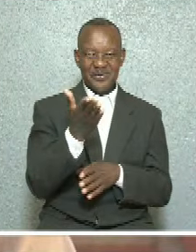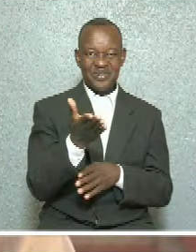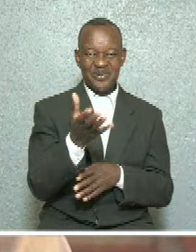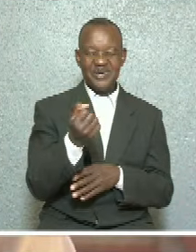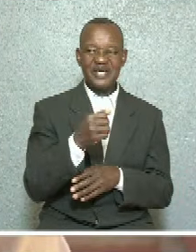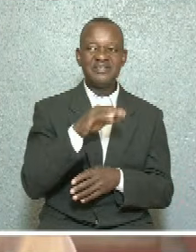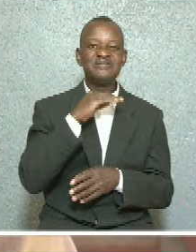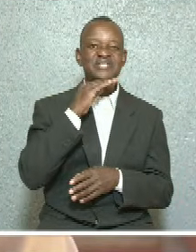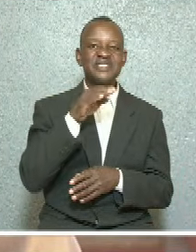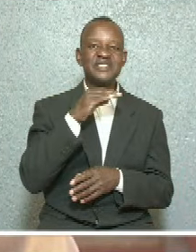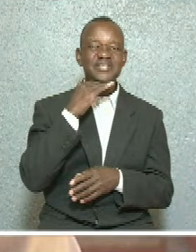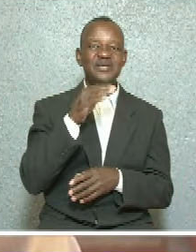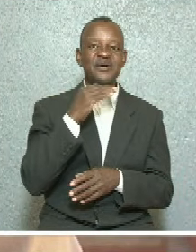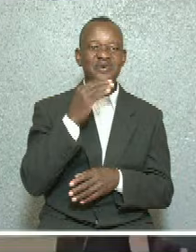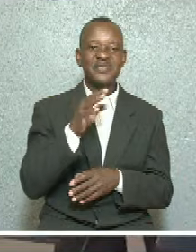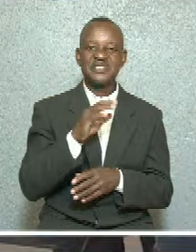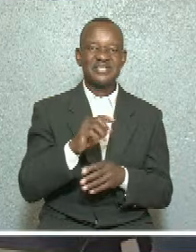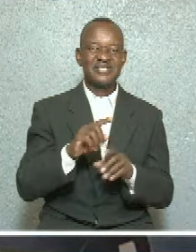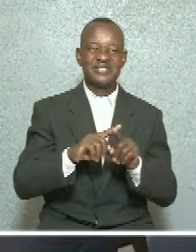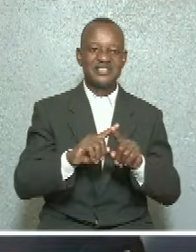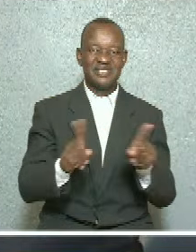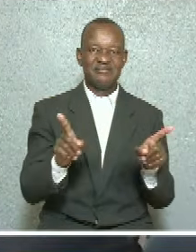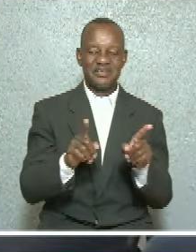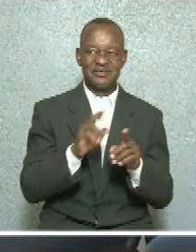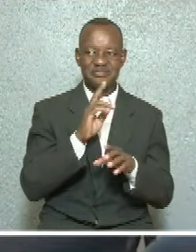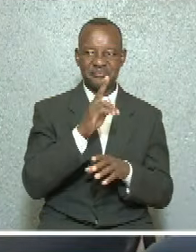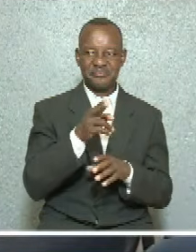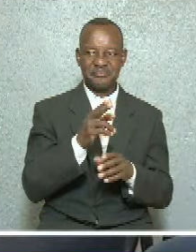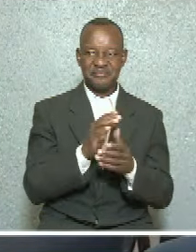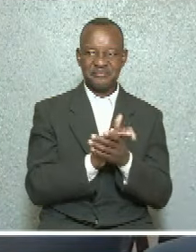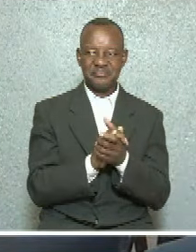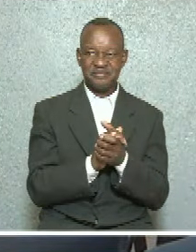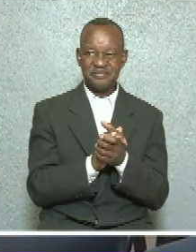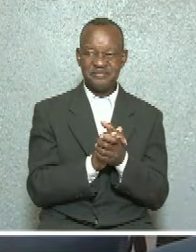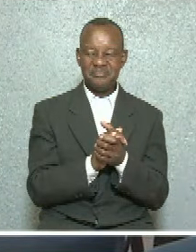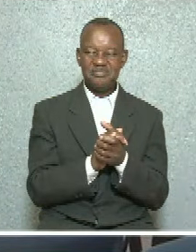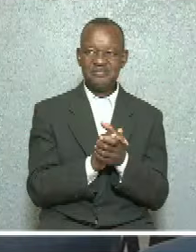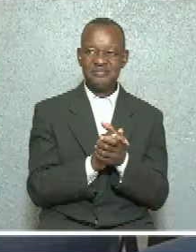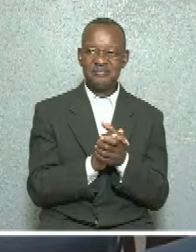right? So what is something heartfelt that you'd want